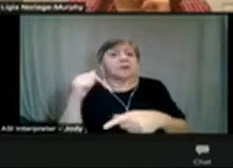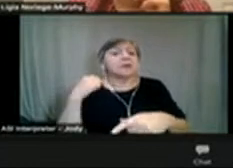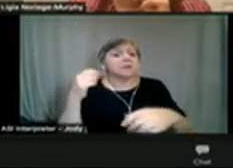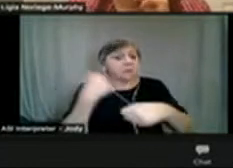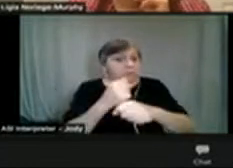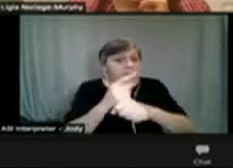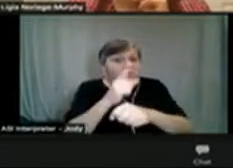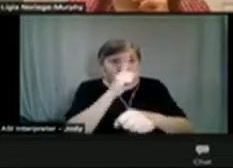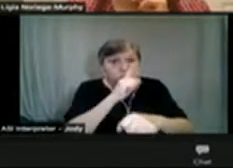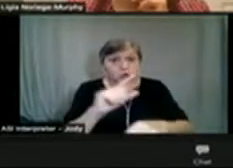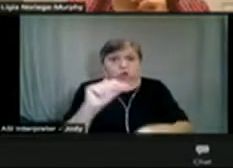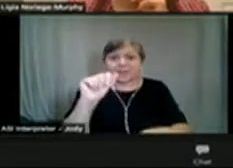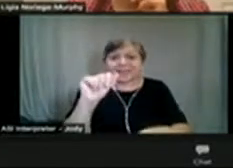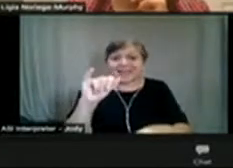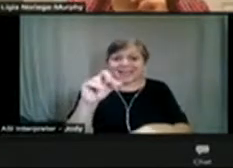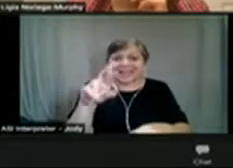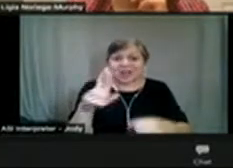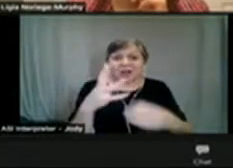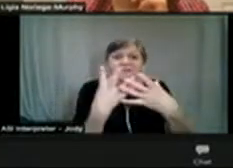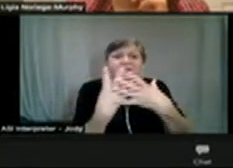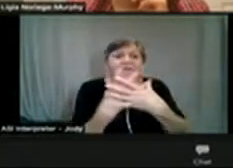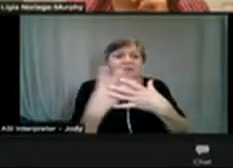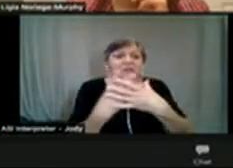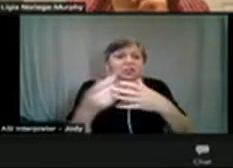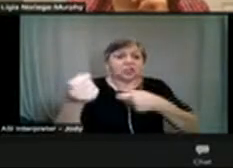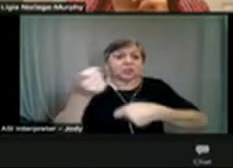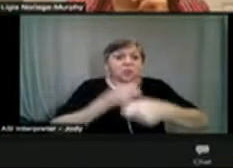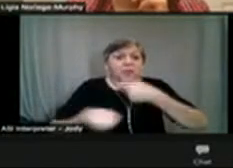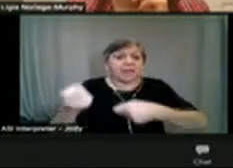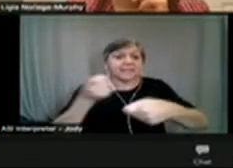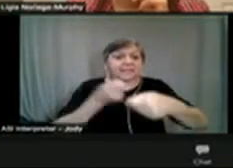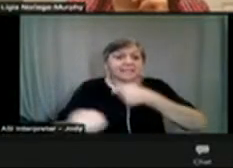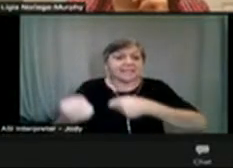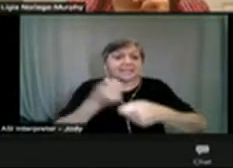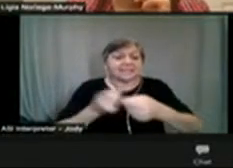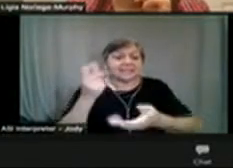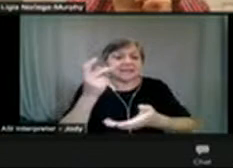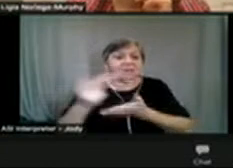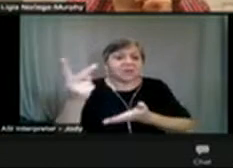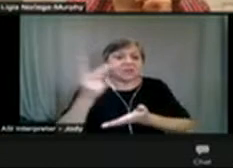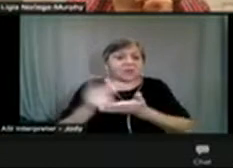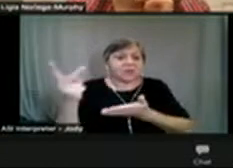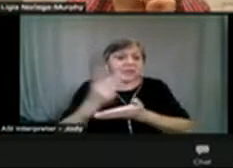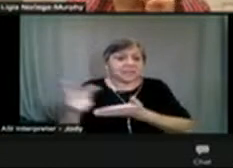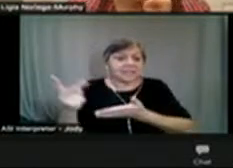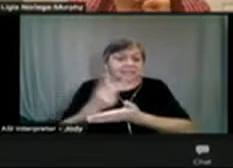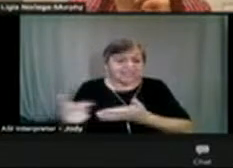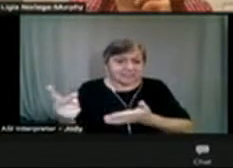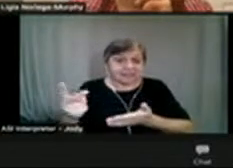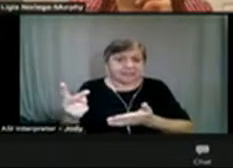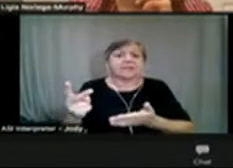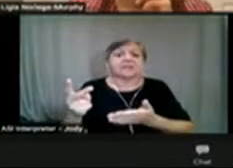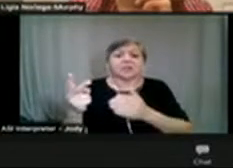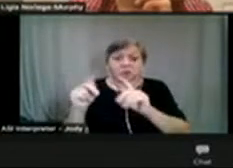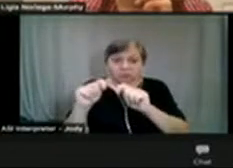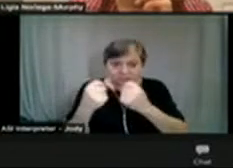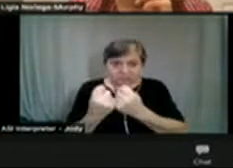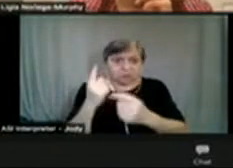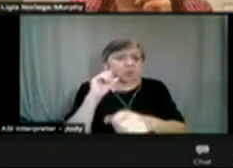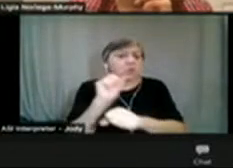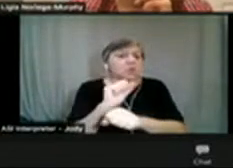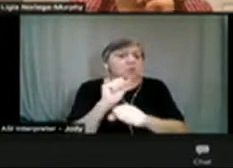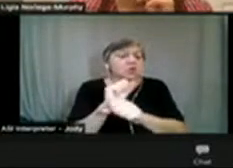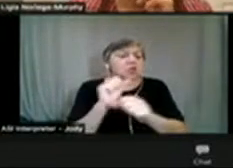are replaced every other week. And our team will work with the school department on using the so-called